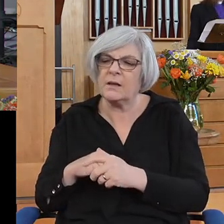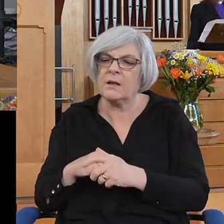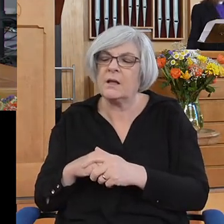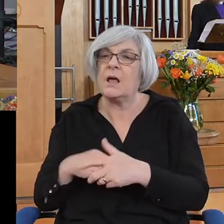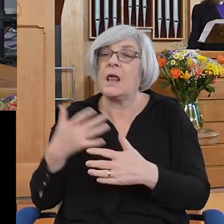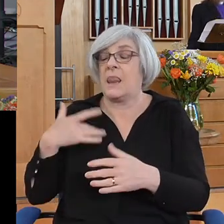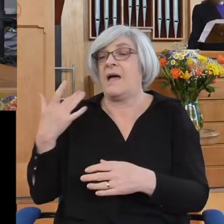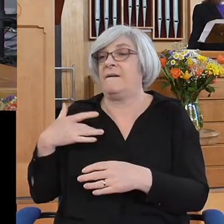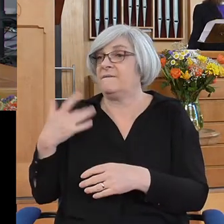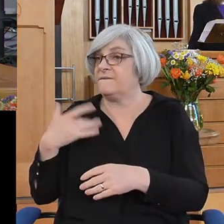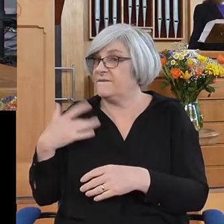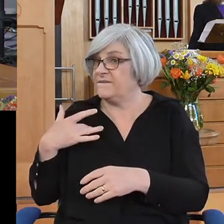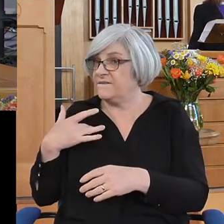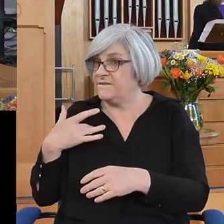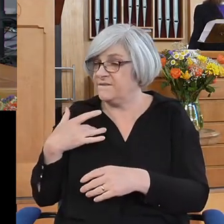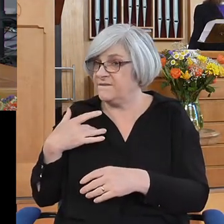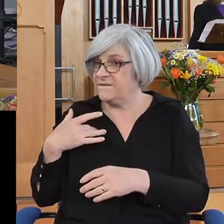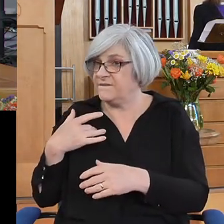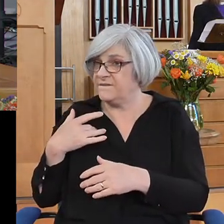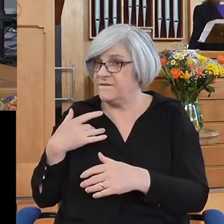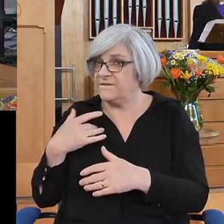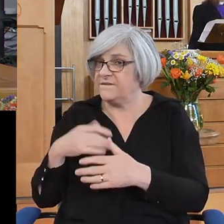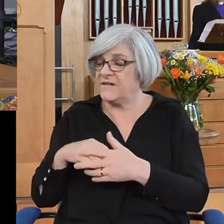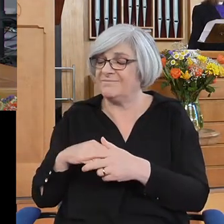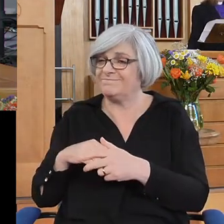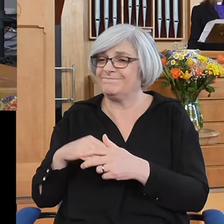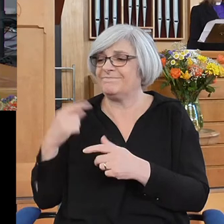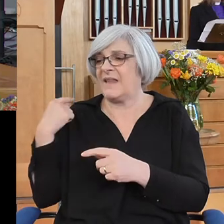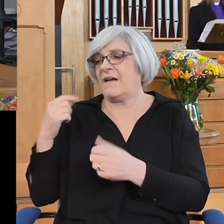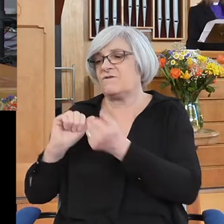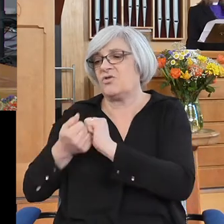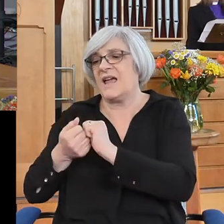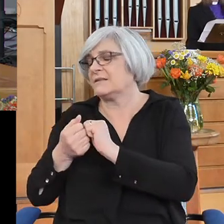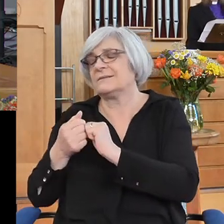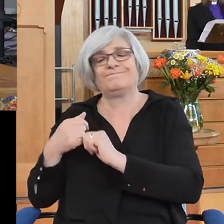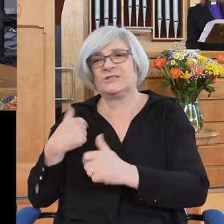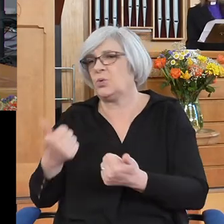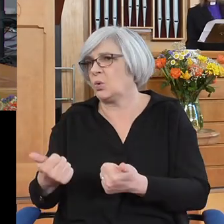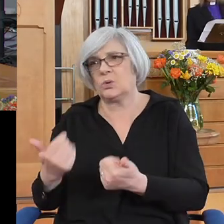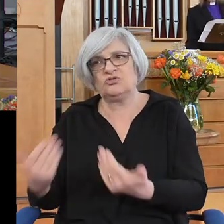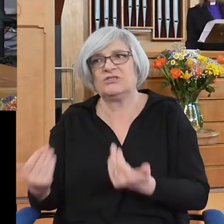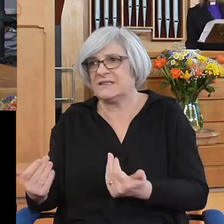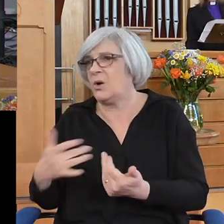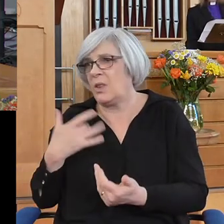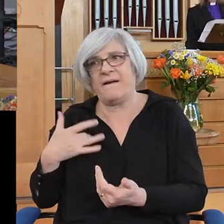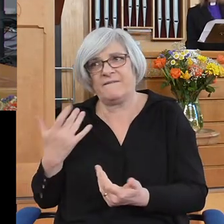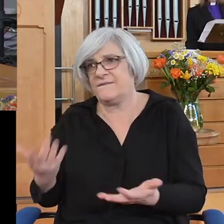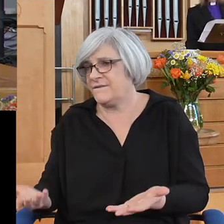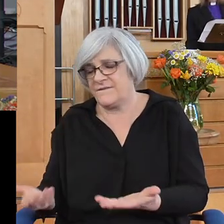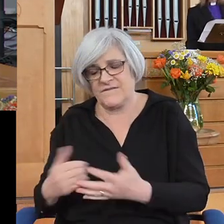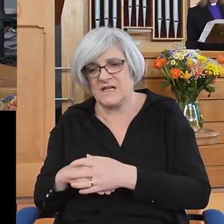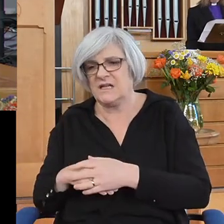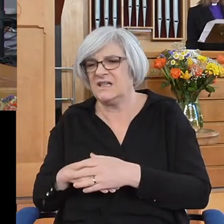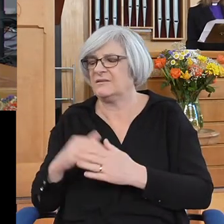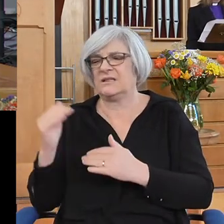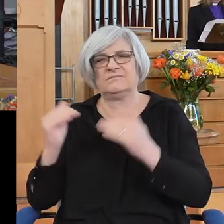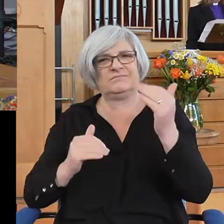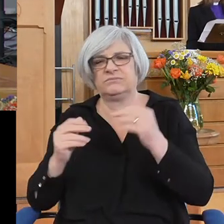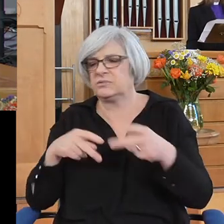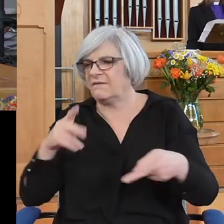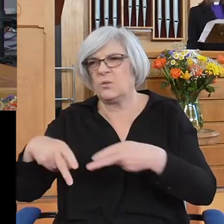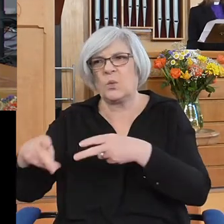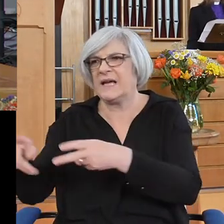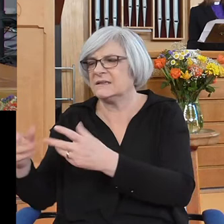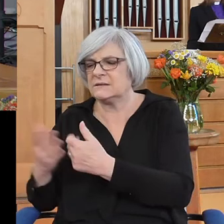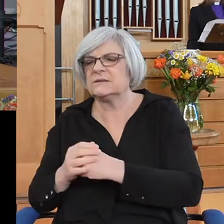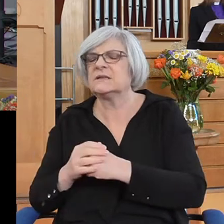Life isn't good for that colleague at the moment. On all sorts of levels, life